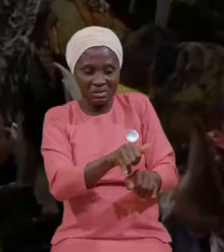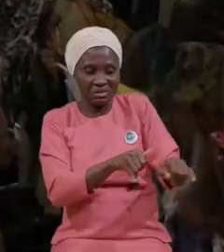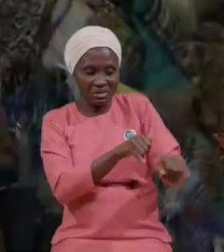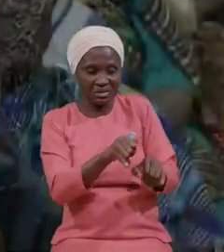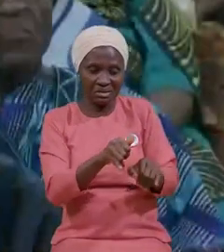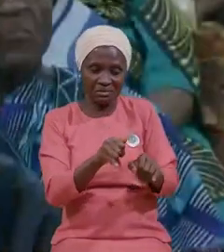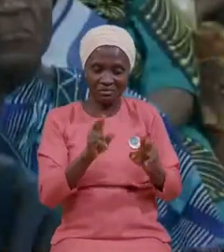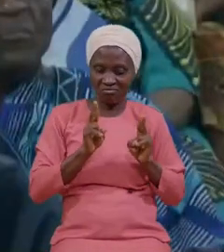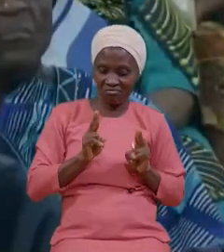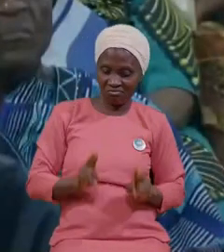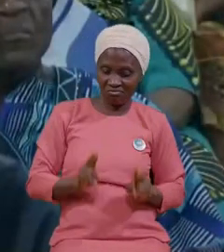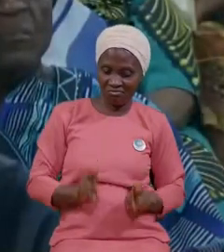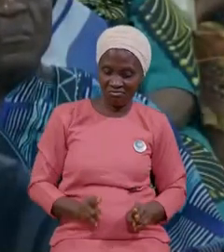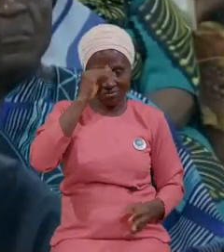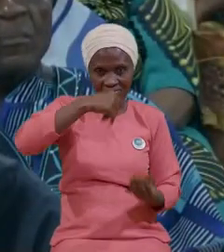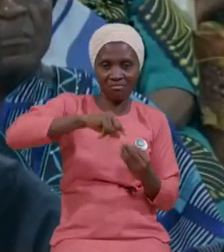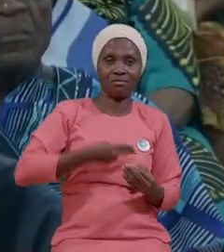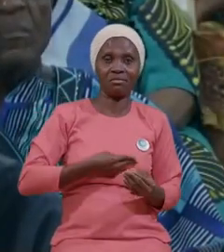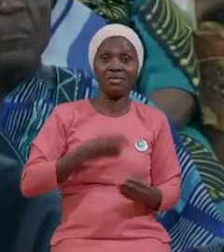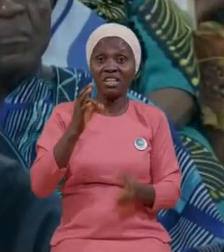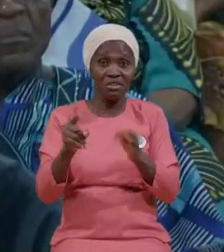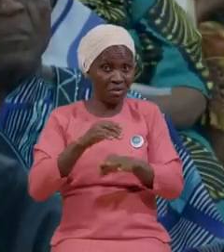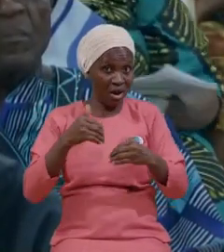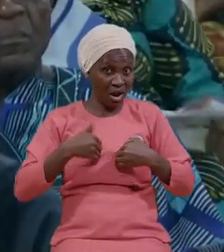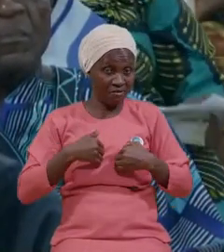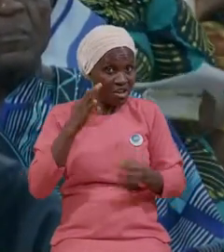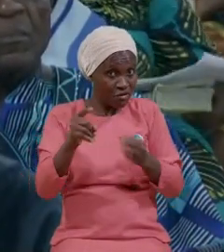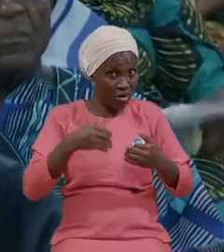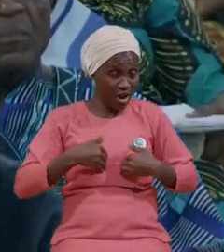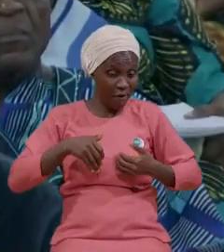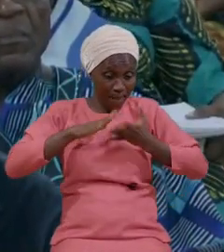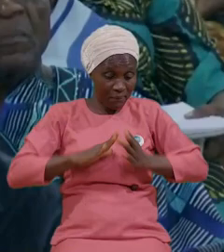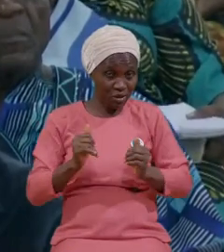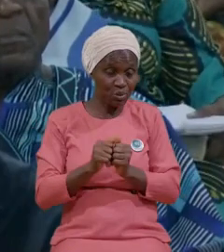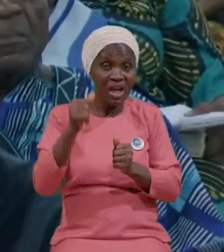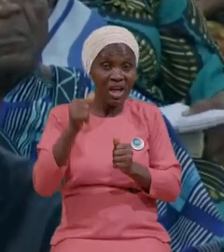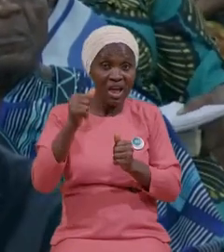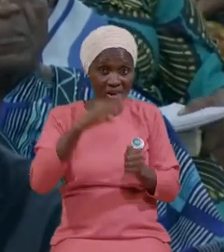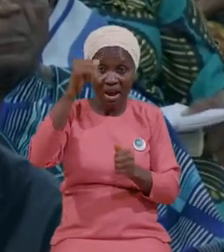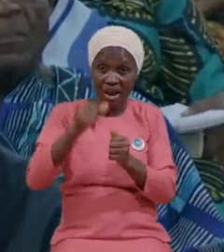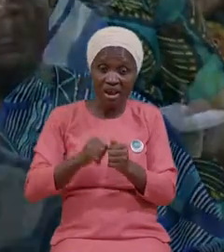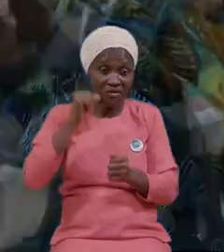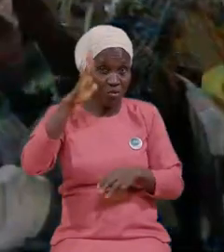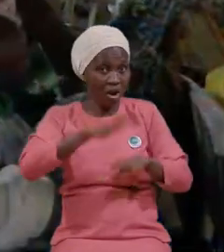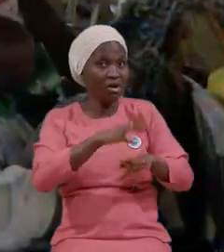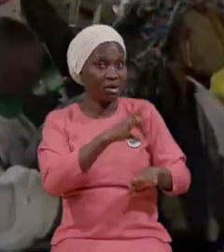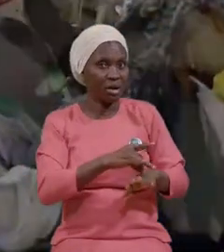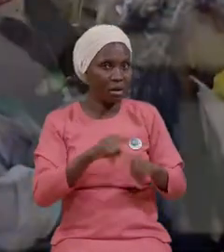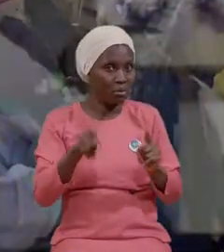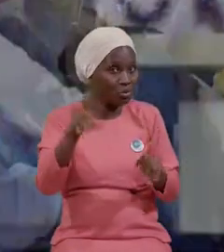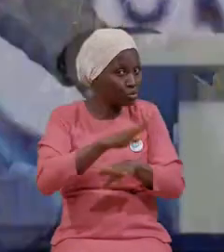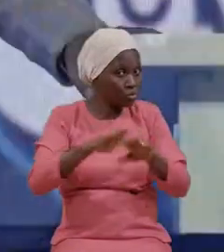If you have peace with every man, every woman on earth, and you don't have peace with God,